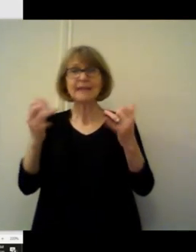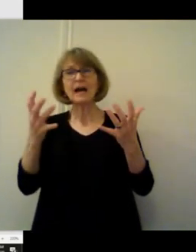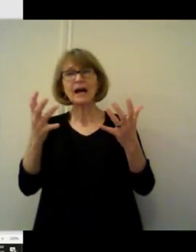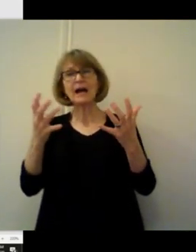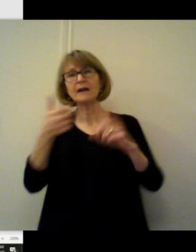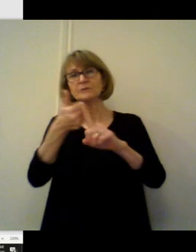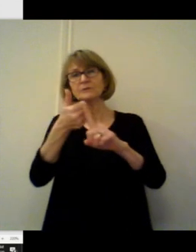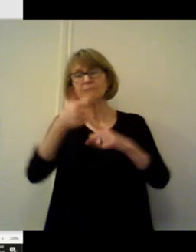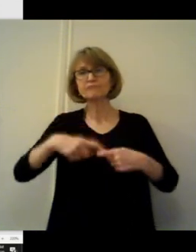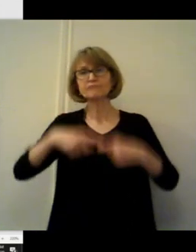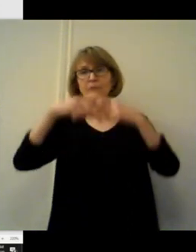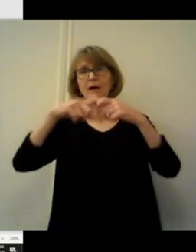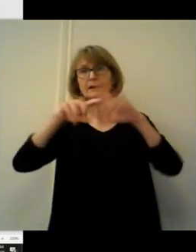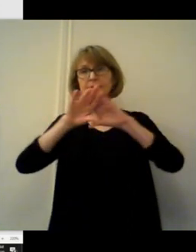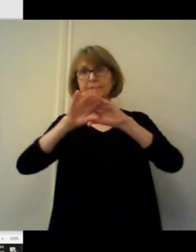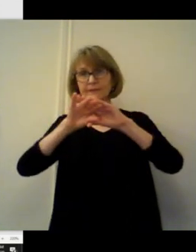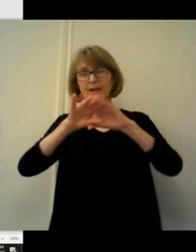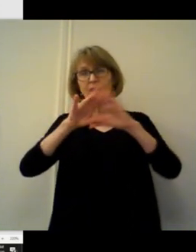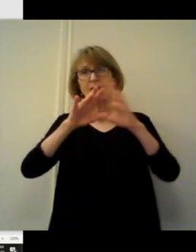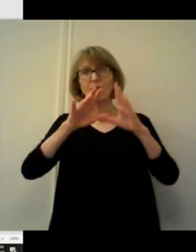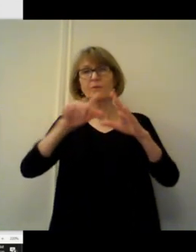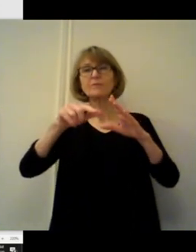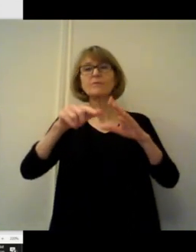the video and you see if you can do the next two on your own.